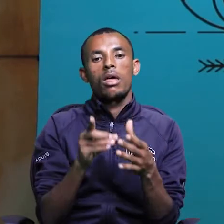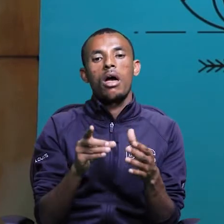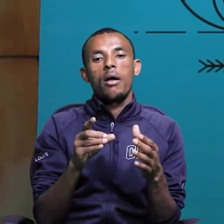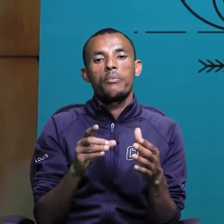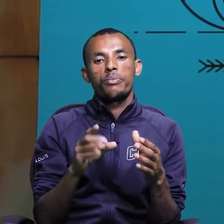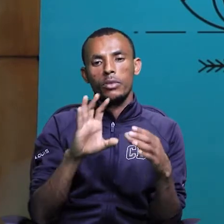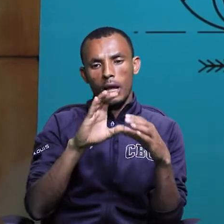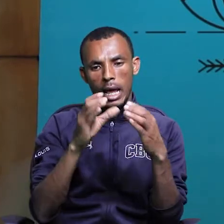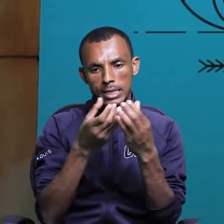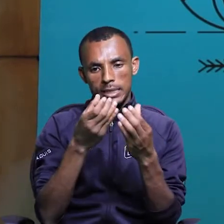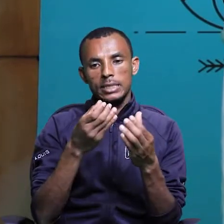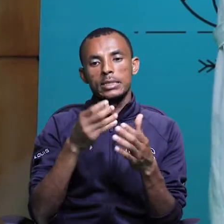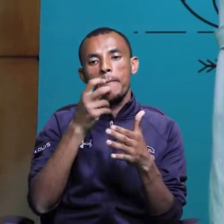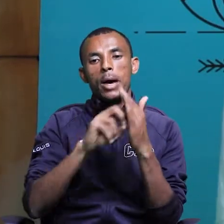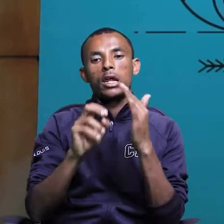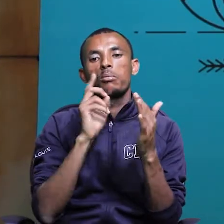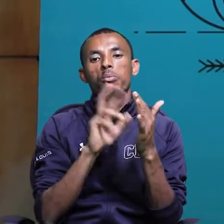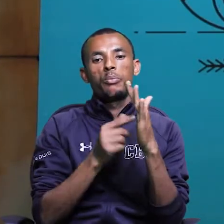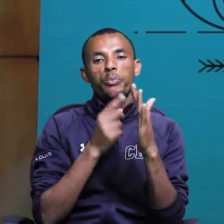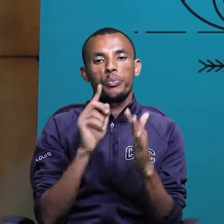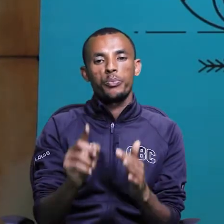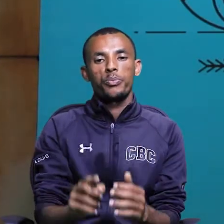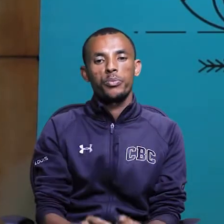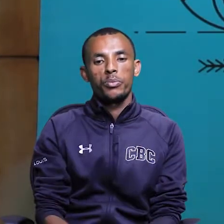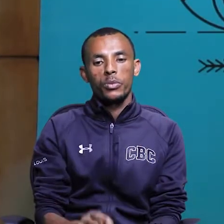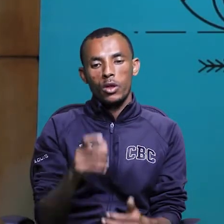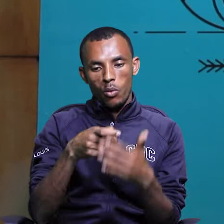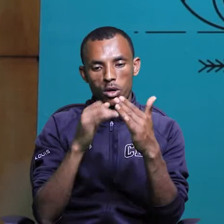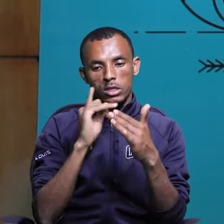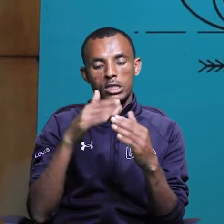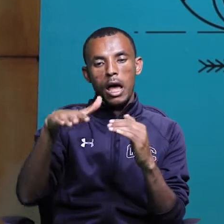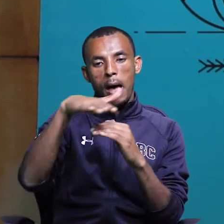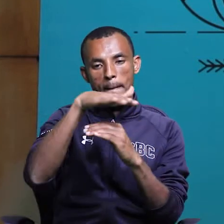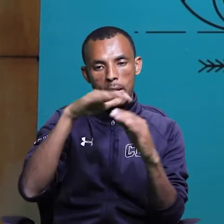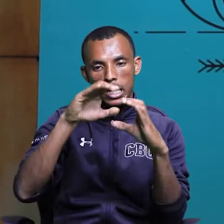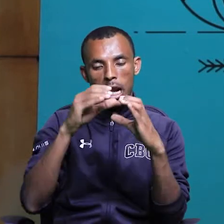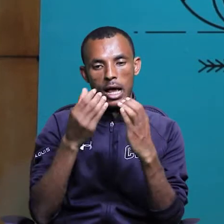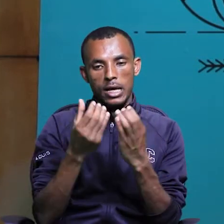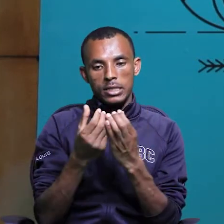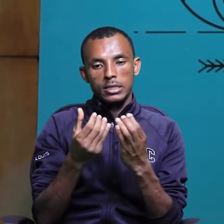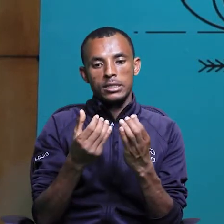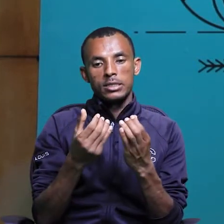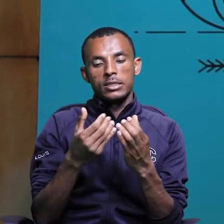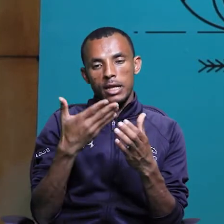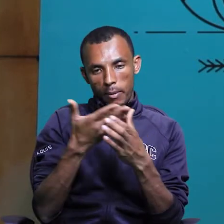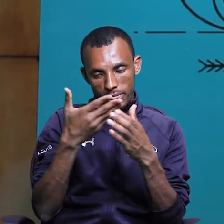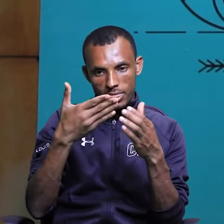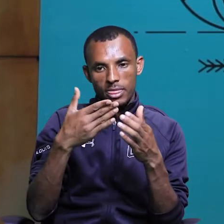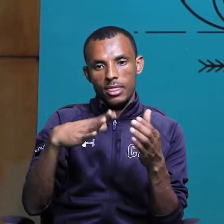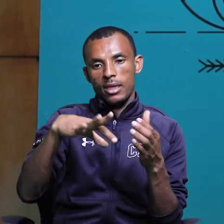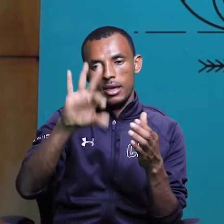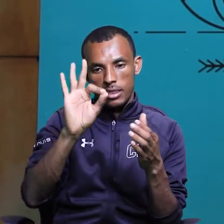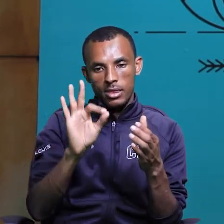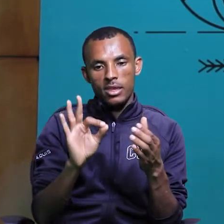mark? When he says that here, what is the upper class limit? We have already completed. What is the class mark